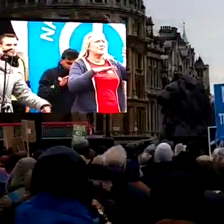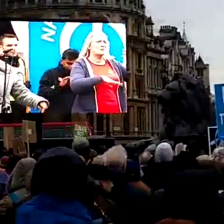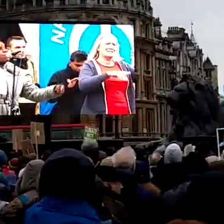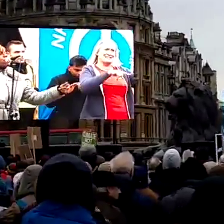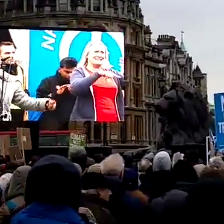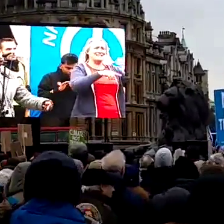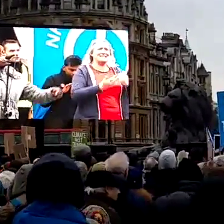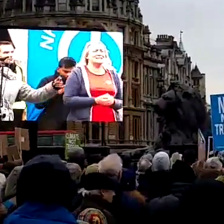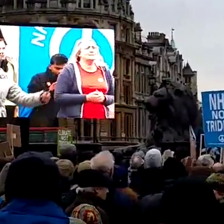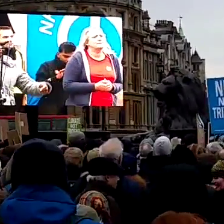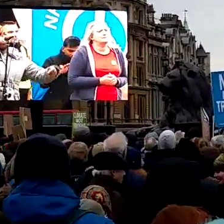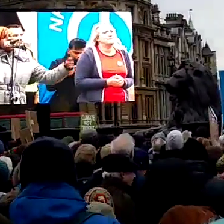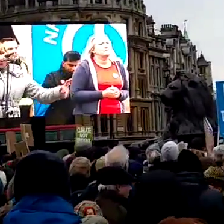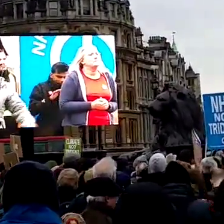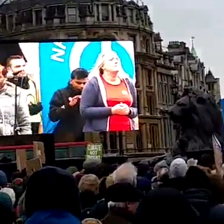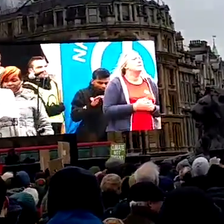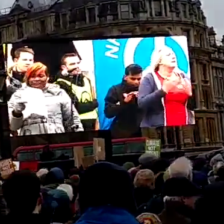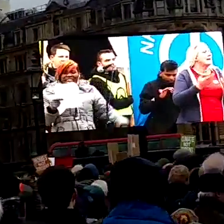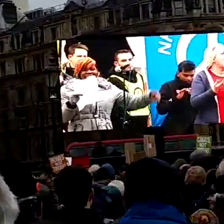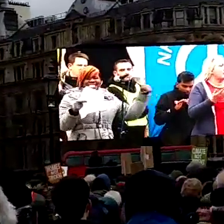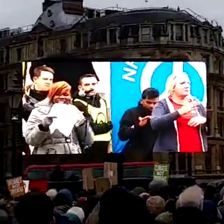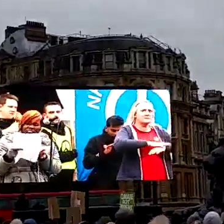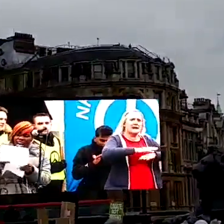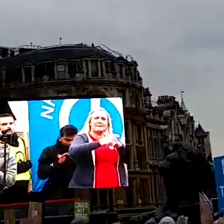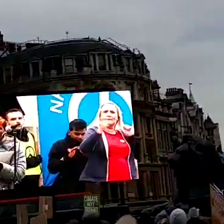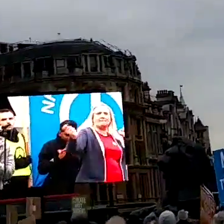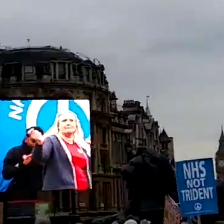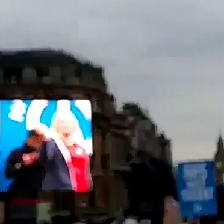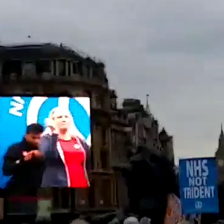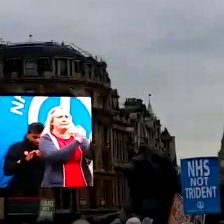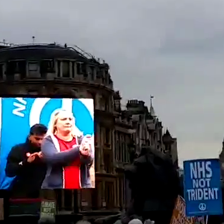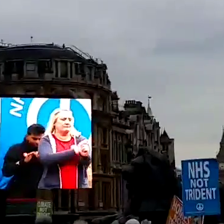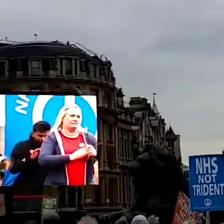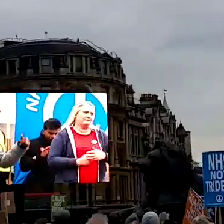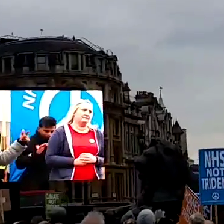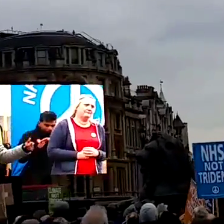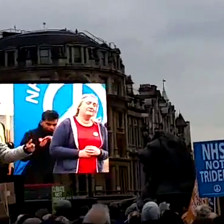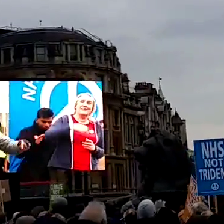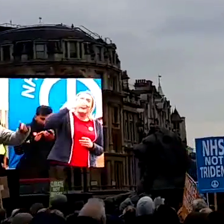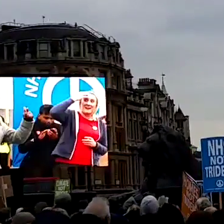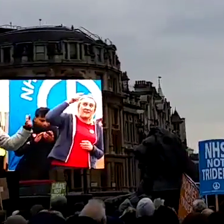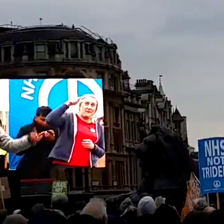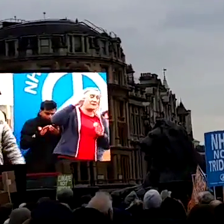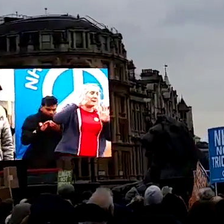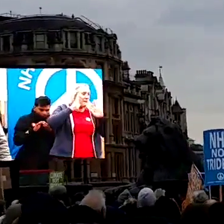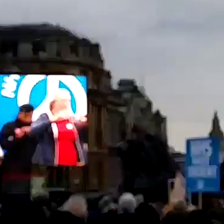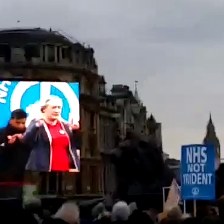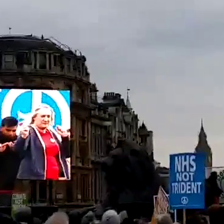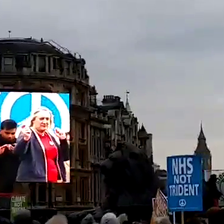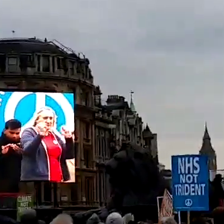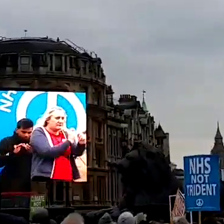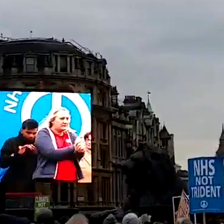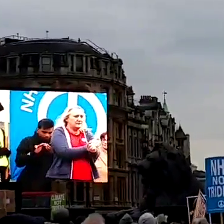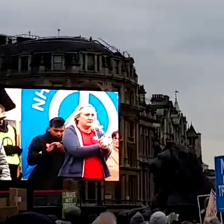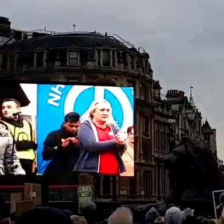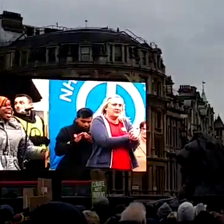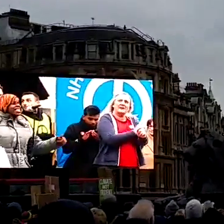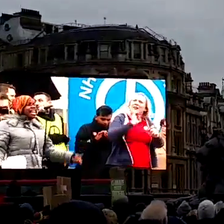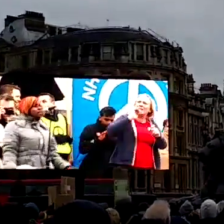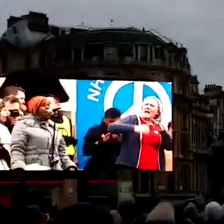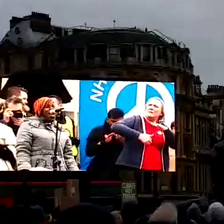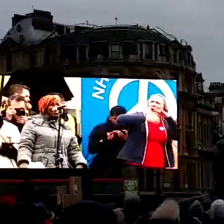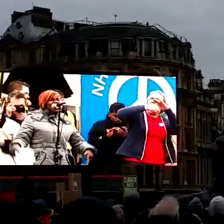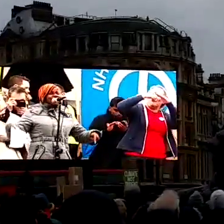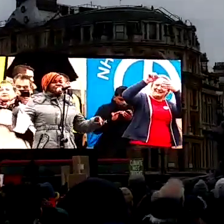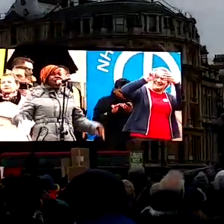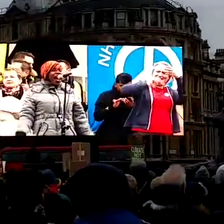It's time to do the right thing. It's time for the government to change its disgusting priorities.